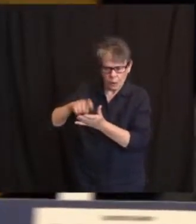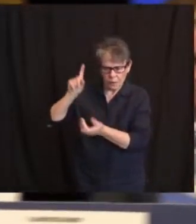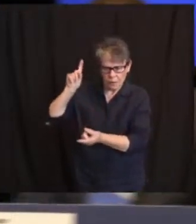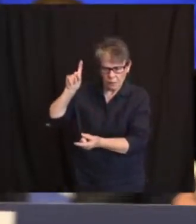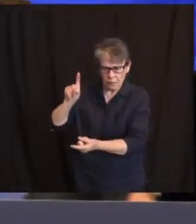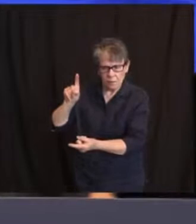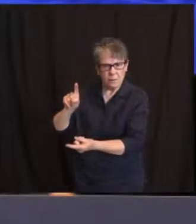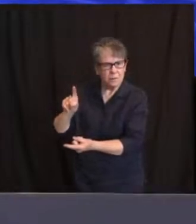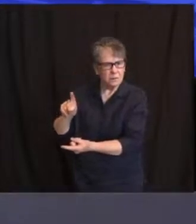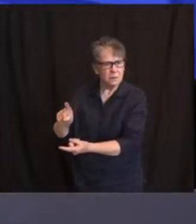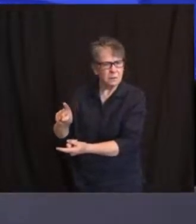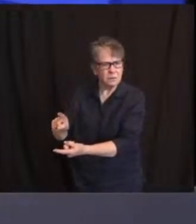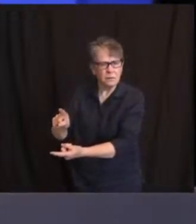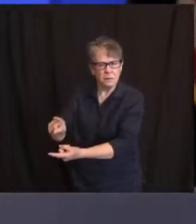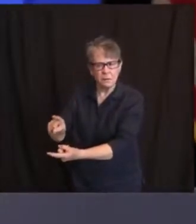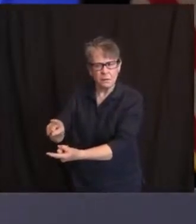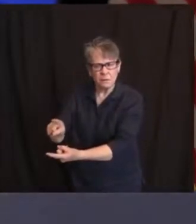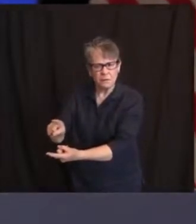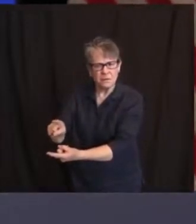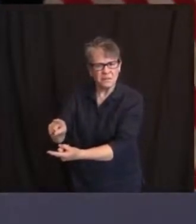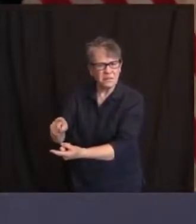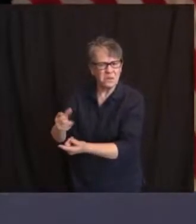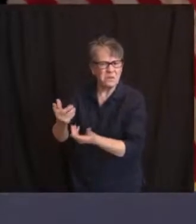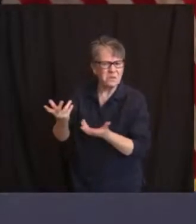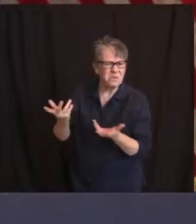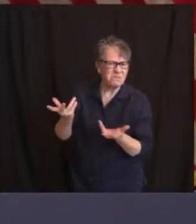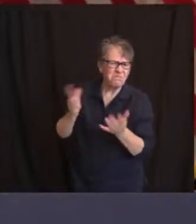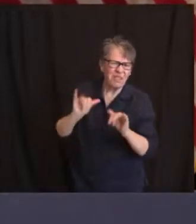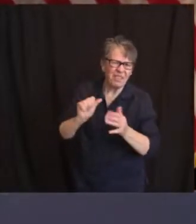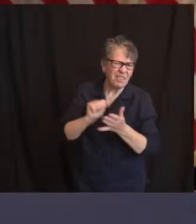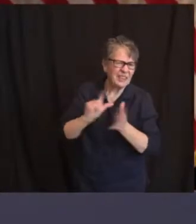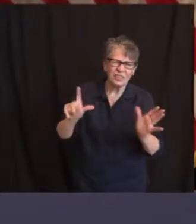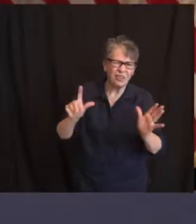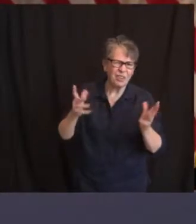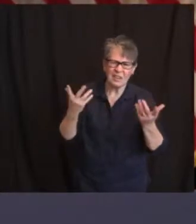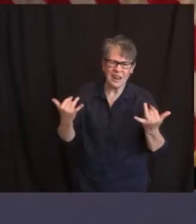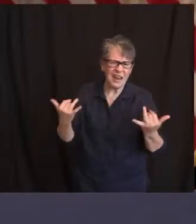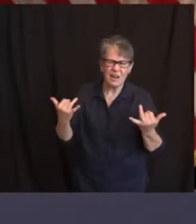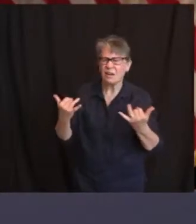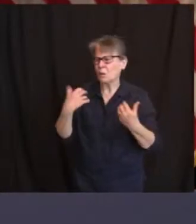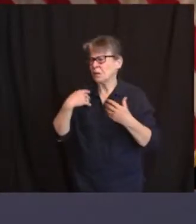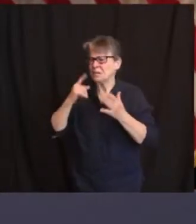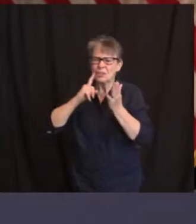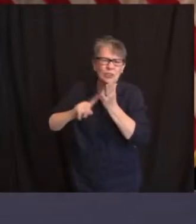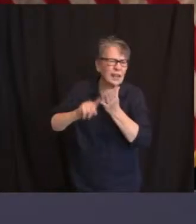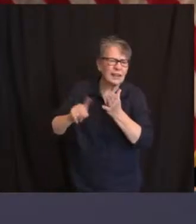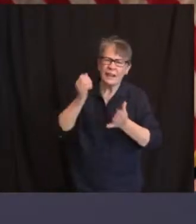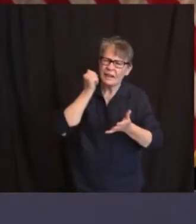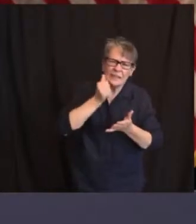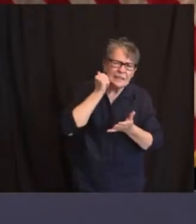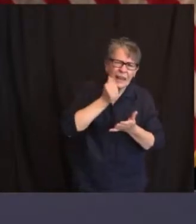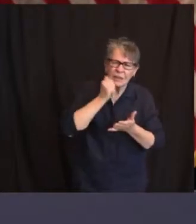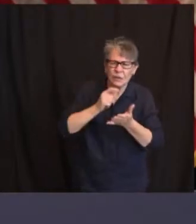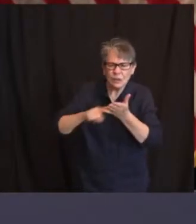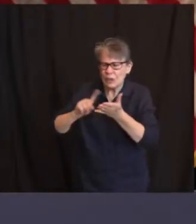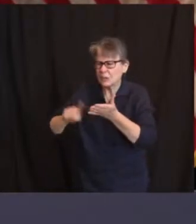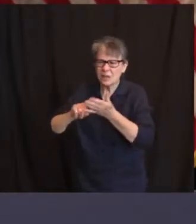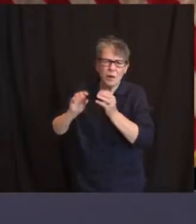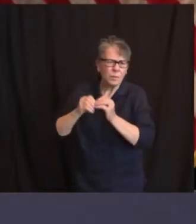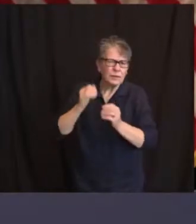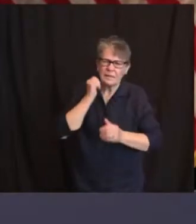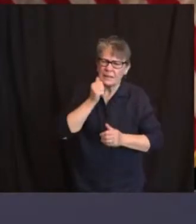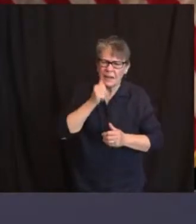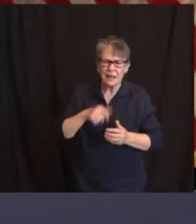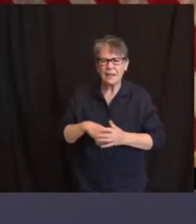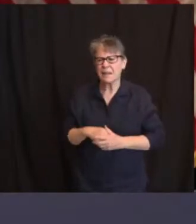Thank you all. I'm going to mask up here as we, so again, non-essential construction, drive-through, drive-in,